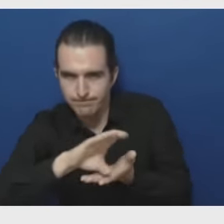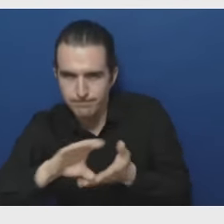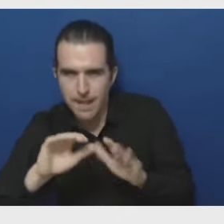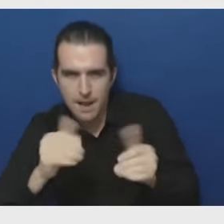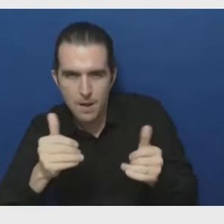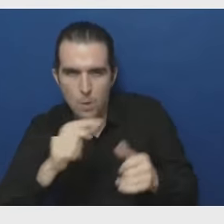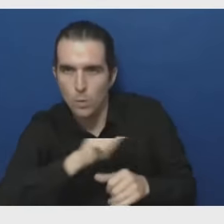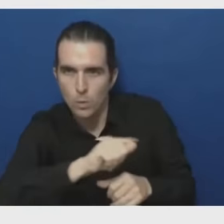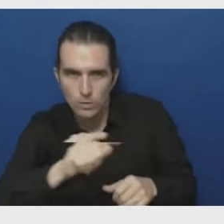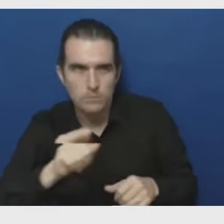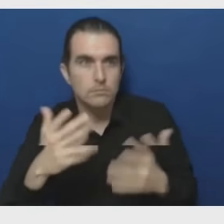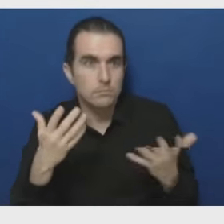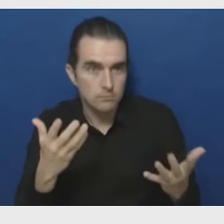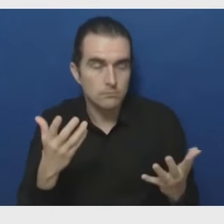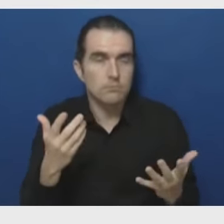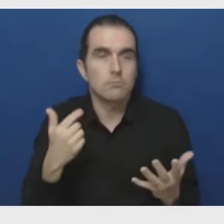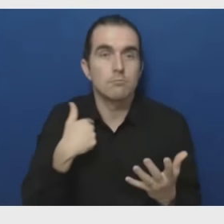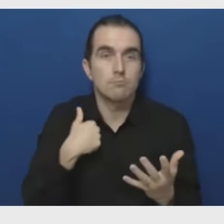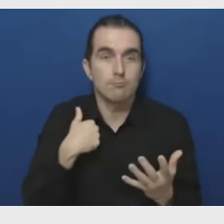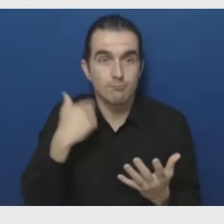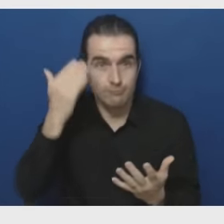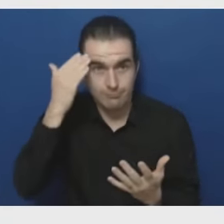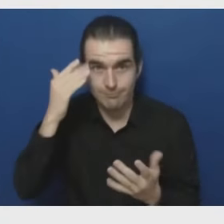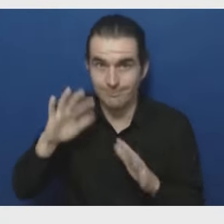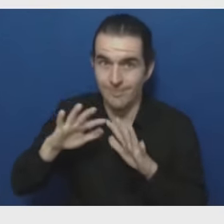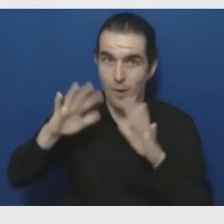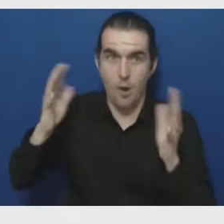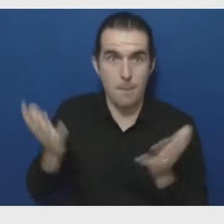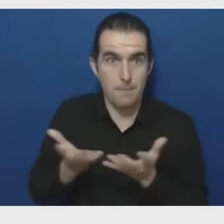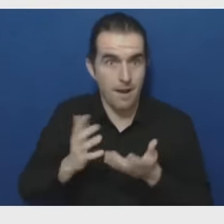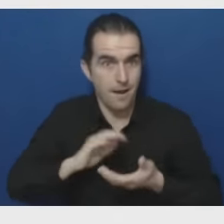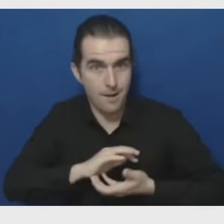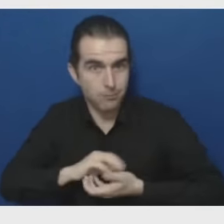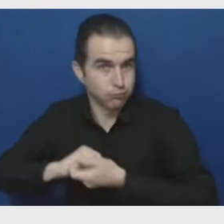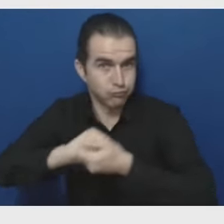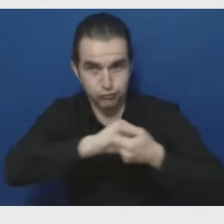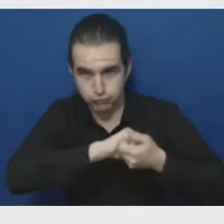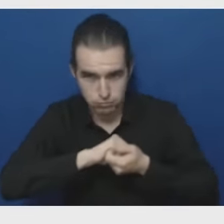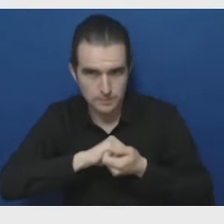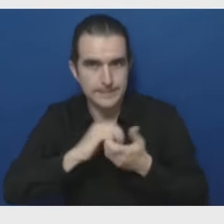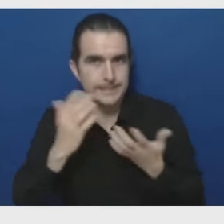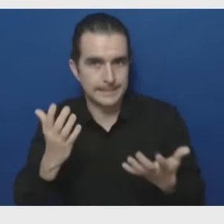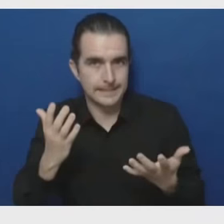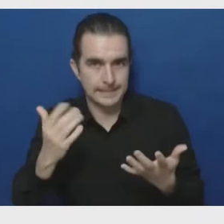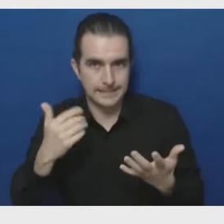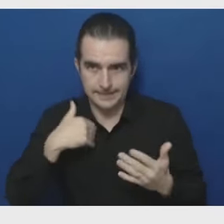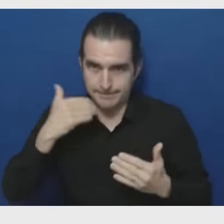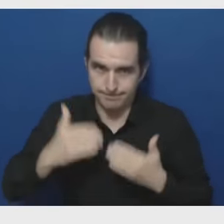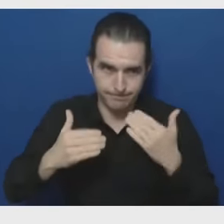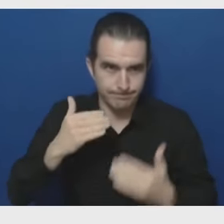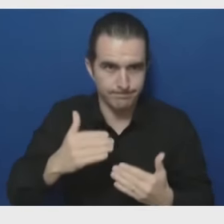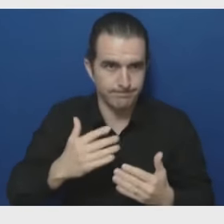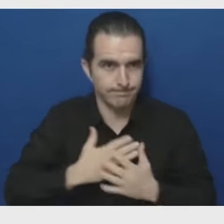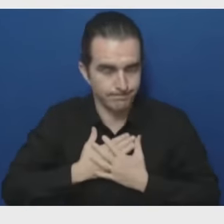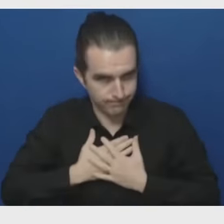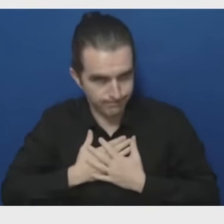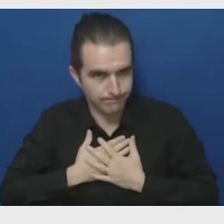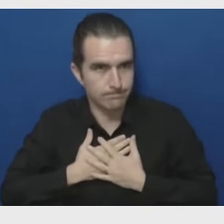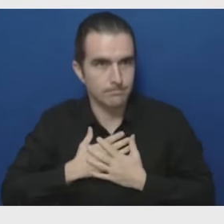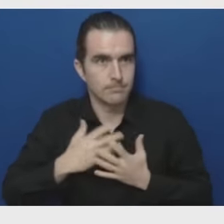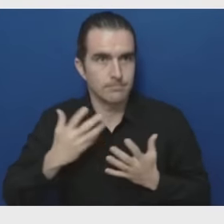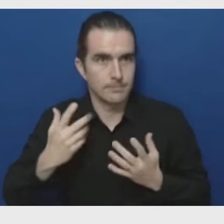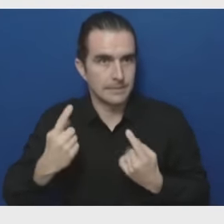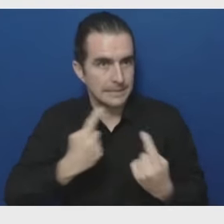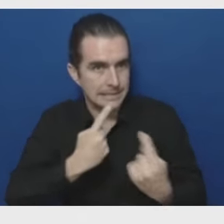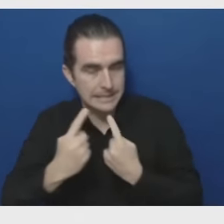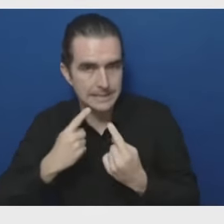think about how do we want to move forward of solutions around being able to put everything on the table clearly and